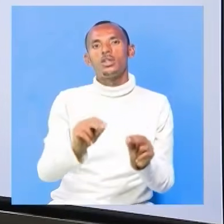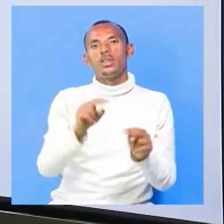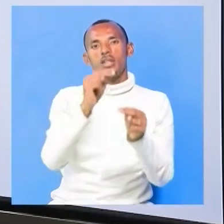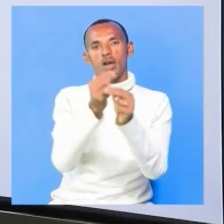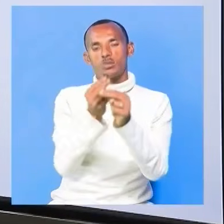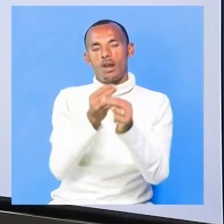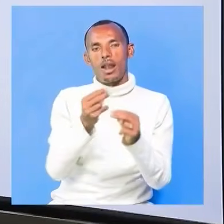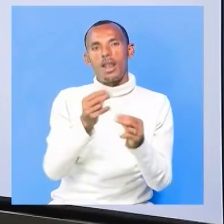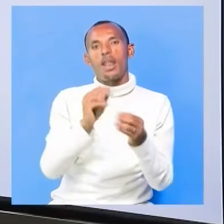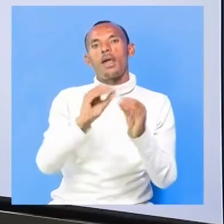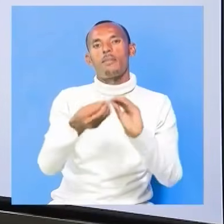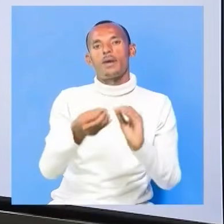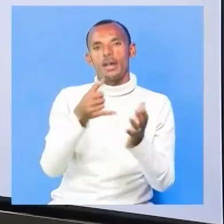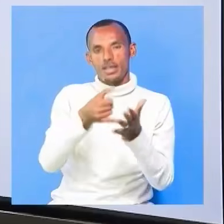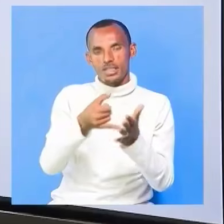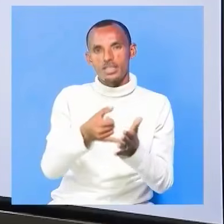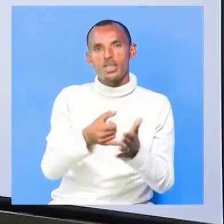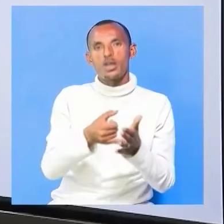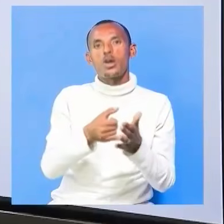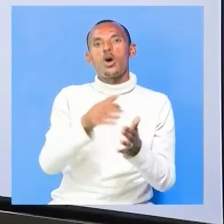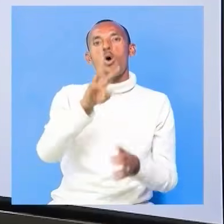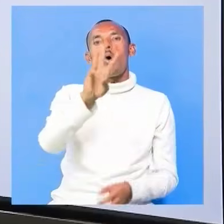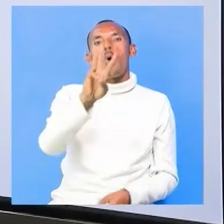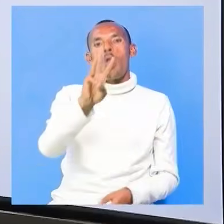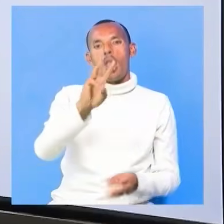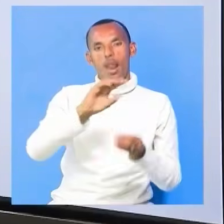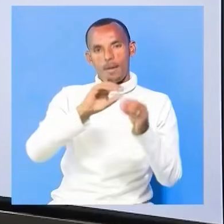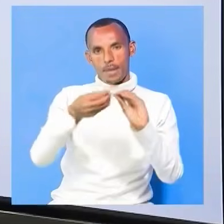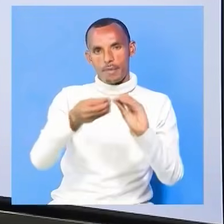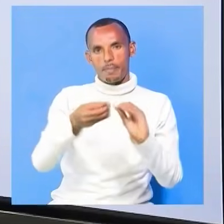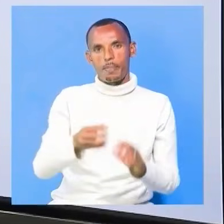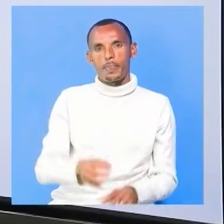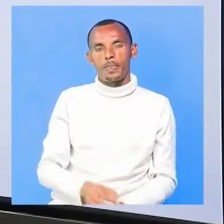number. Is it a whole number?